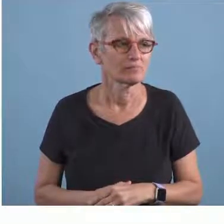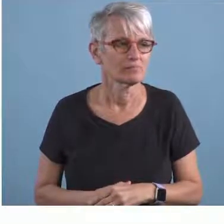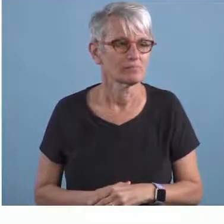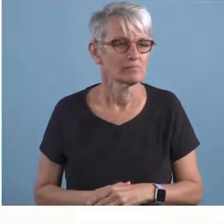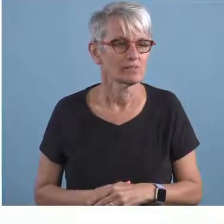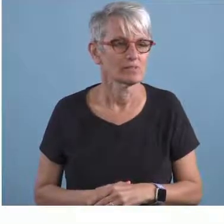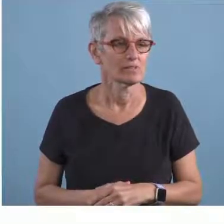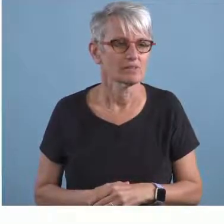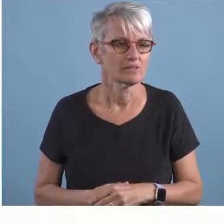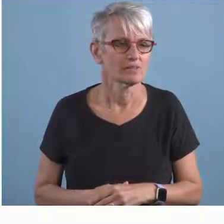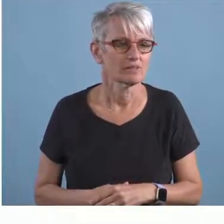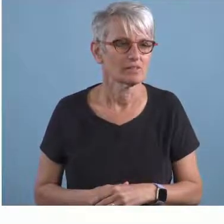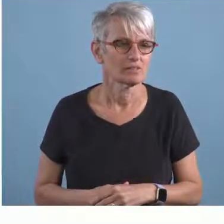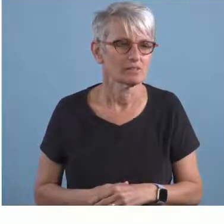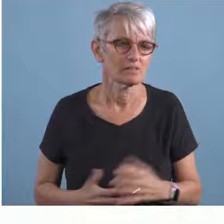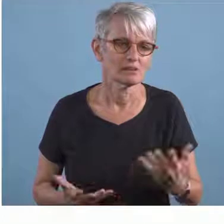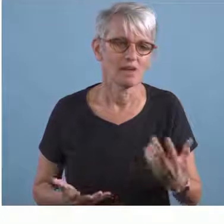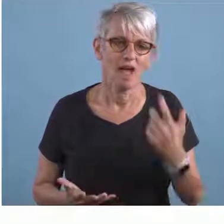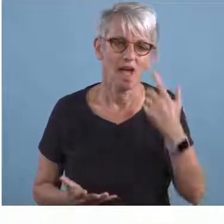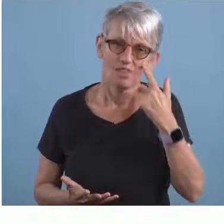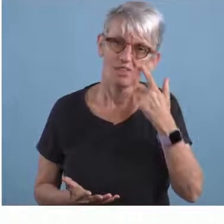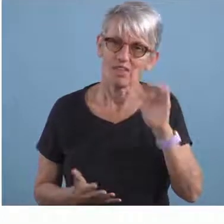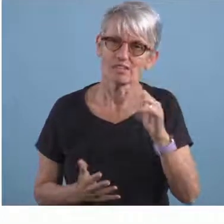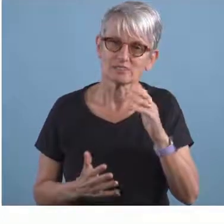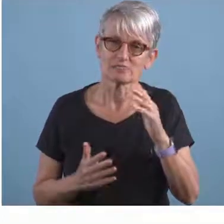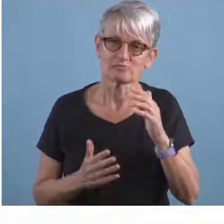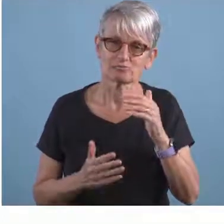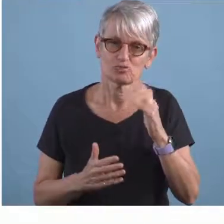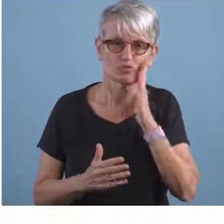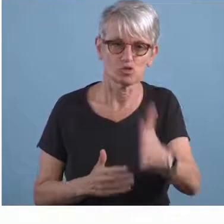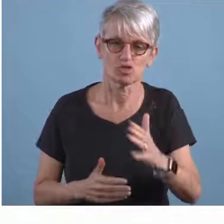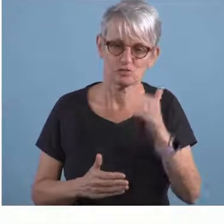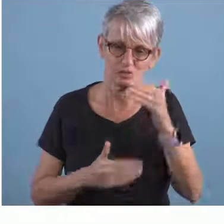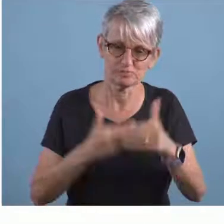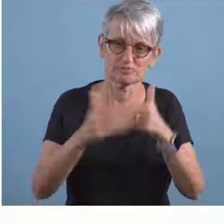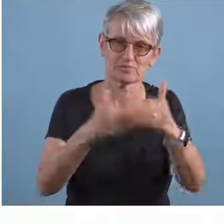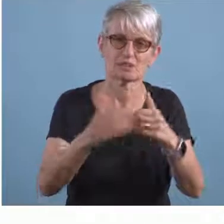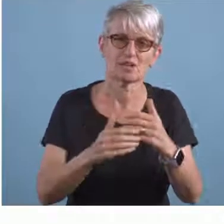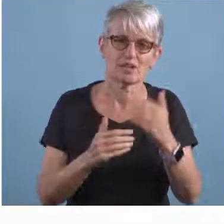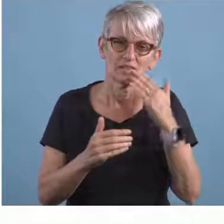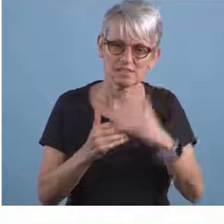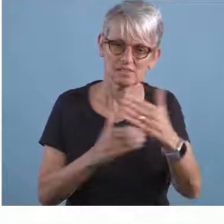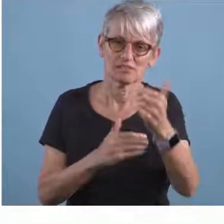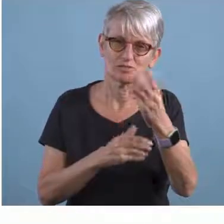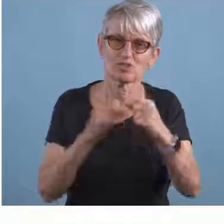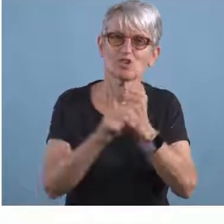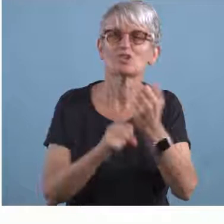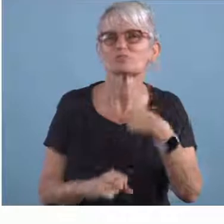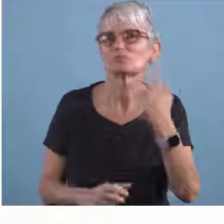I think that that's maybe where we're heading, but I think in the next few years, we'll find out.